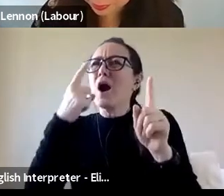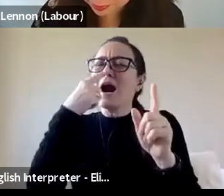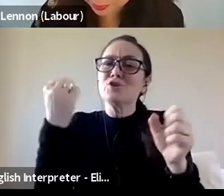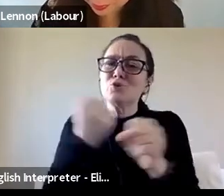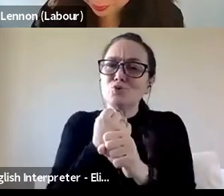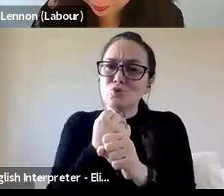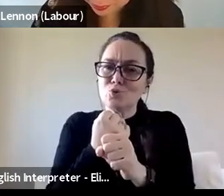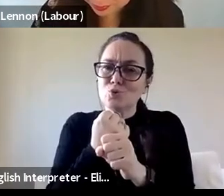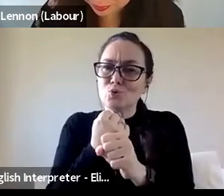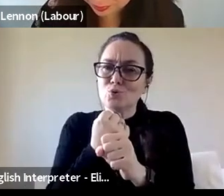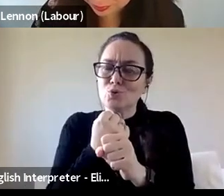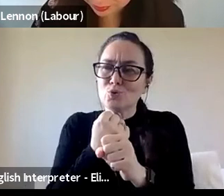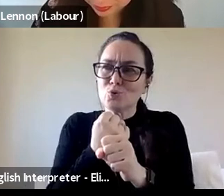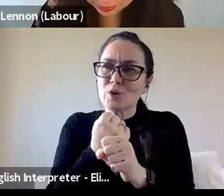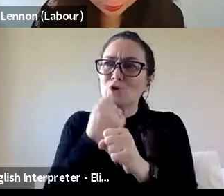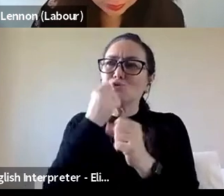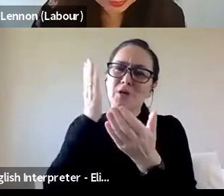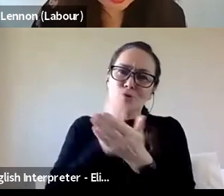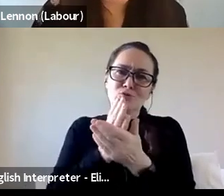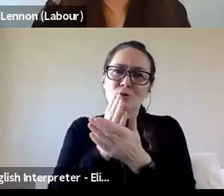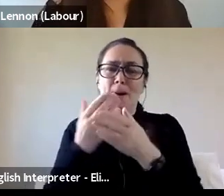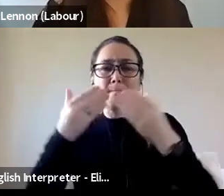of public transport for people with disabilities?